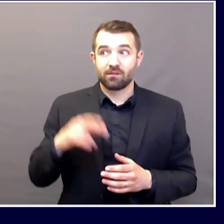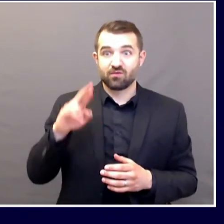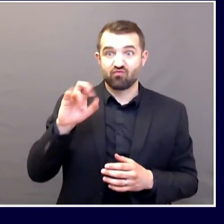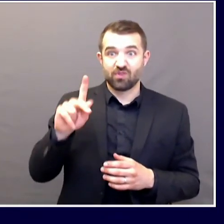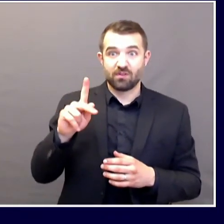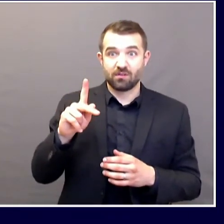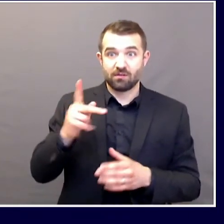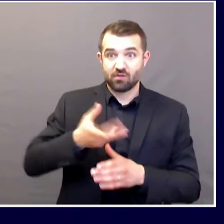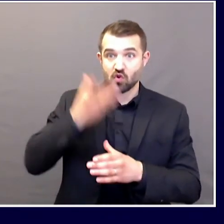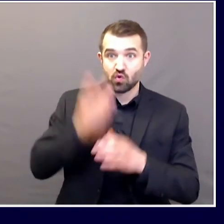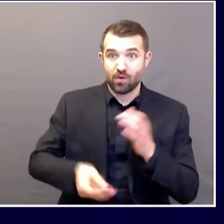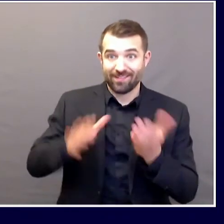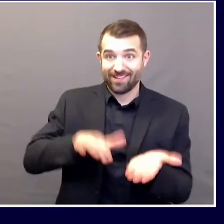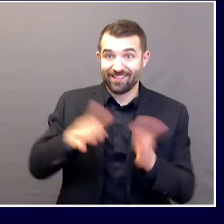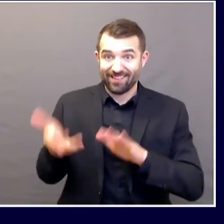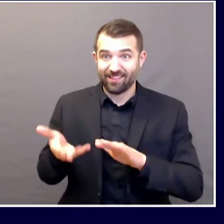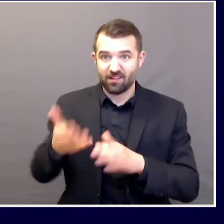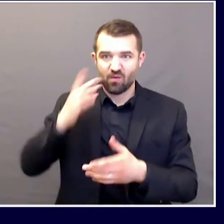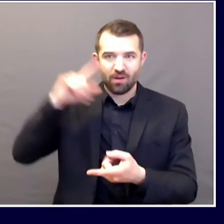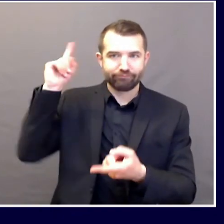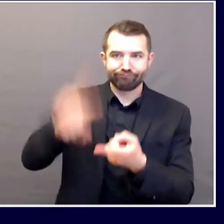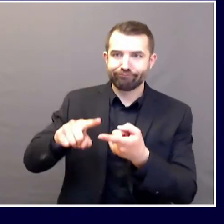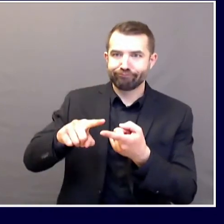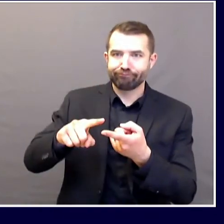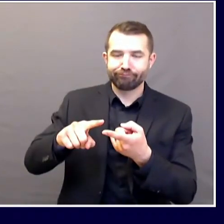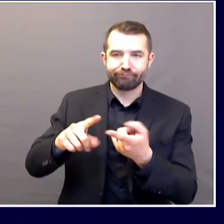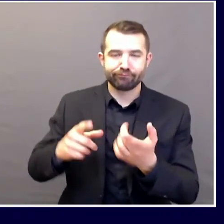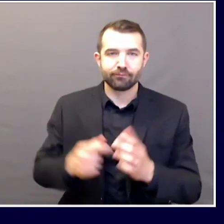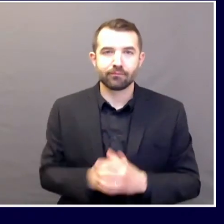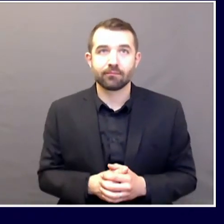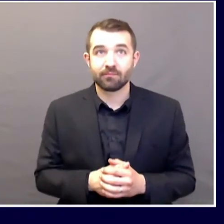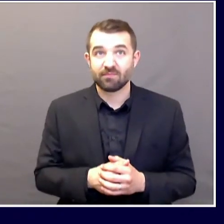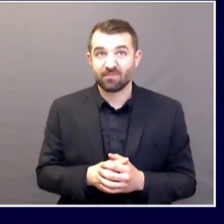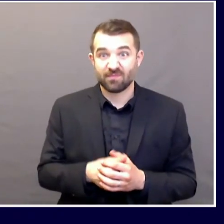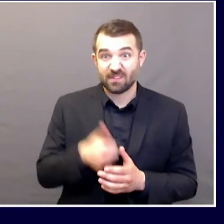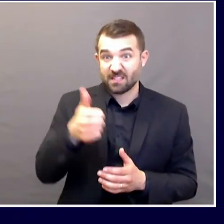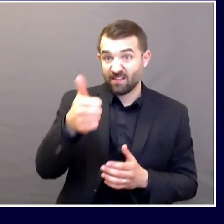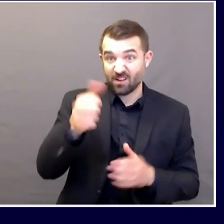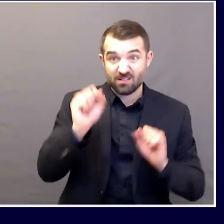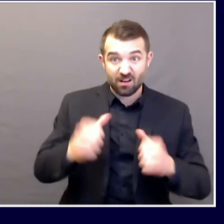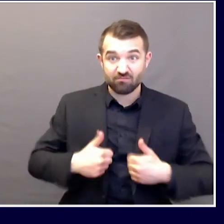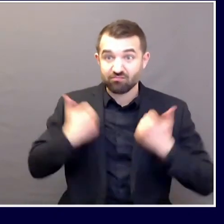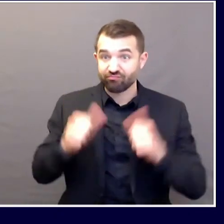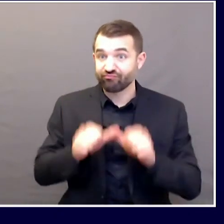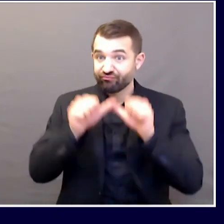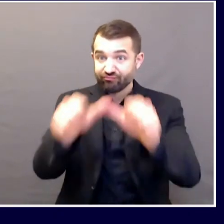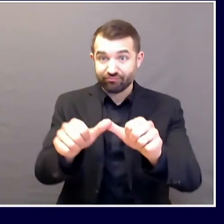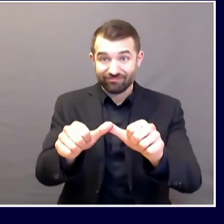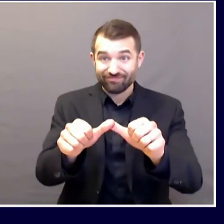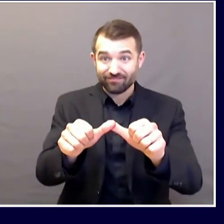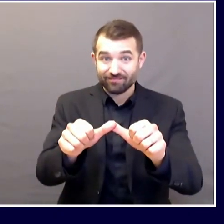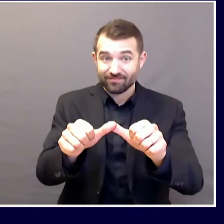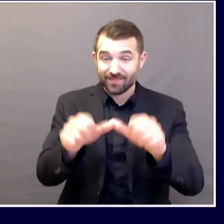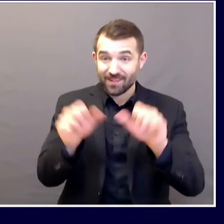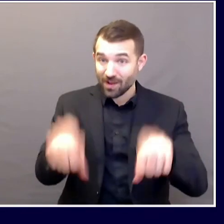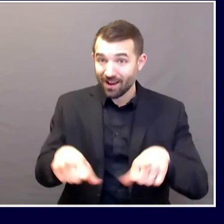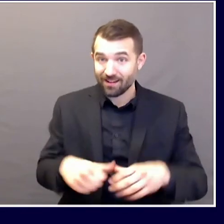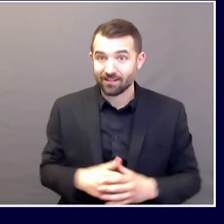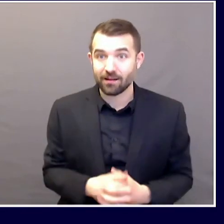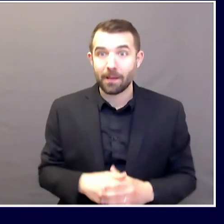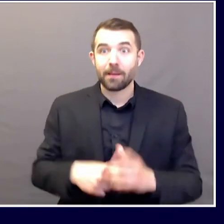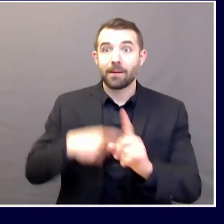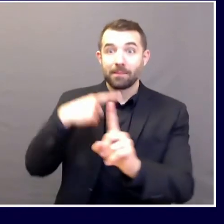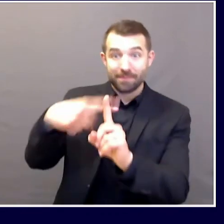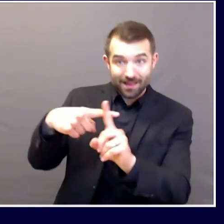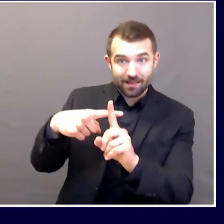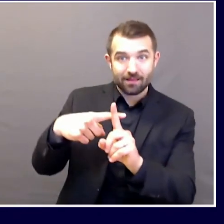COVID. But there are community level benefits as well. By being vaccinated, you help protect